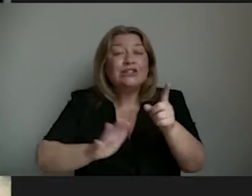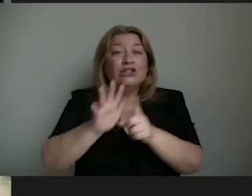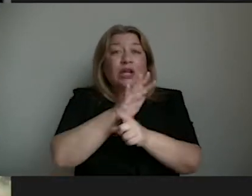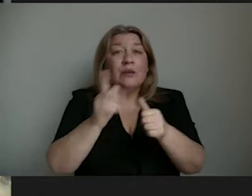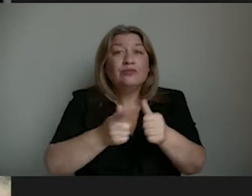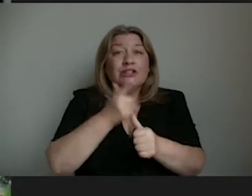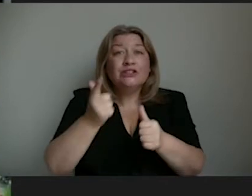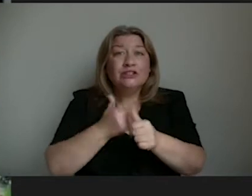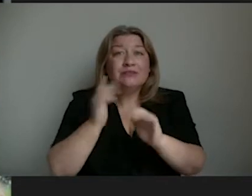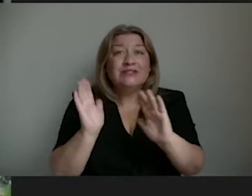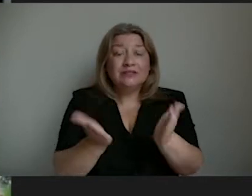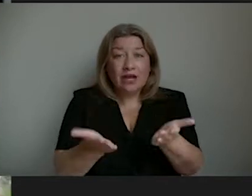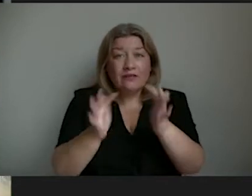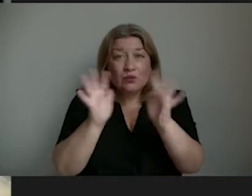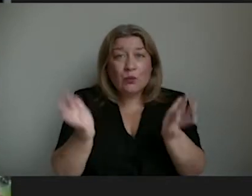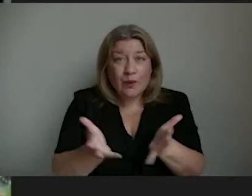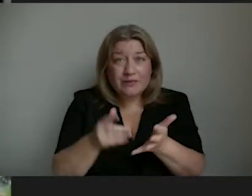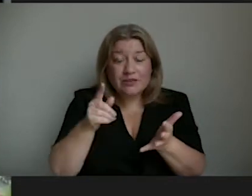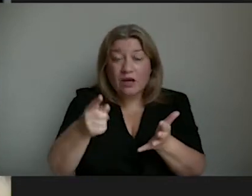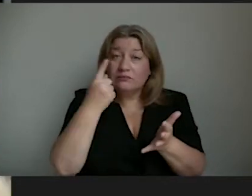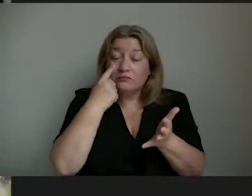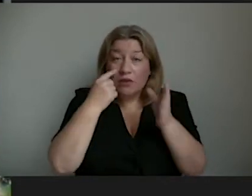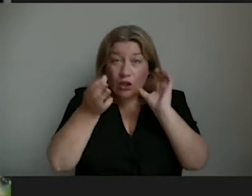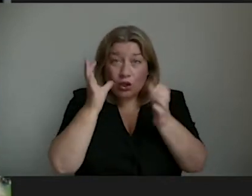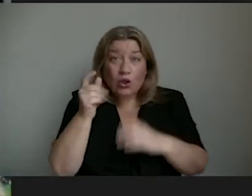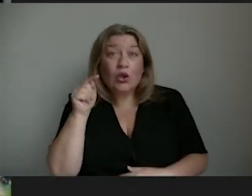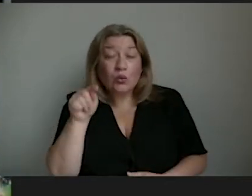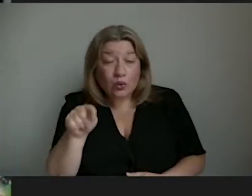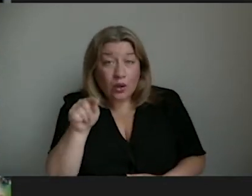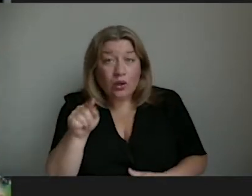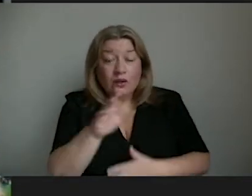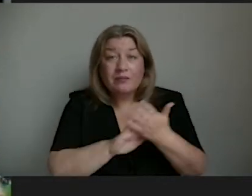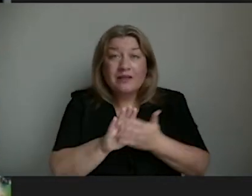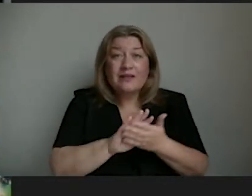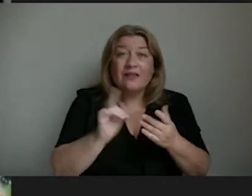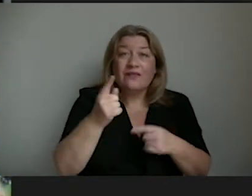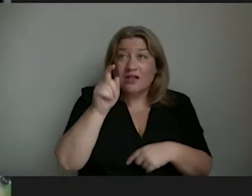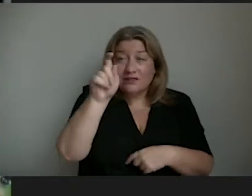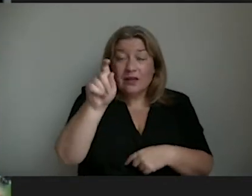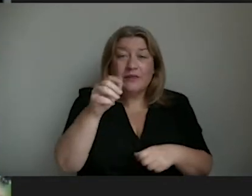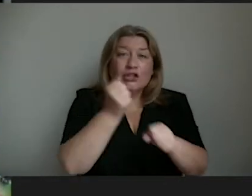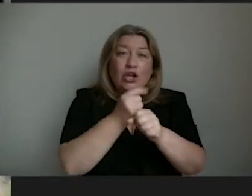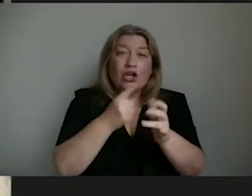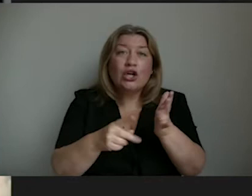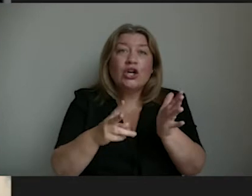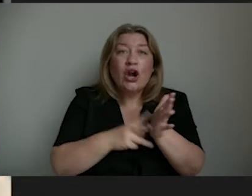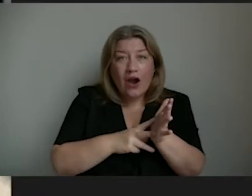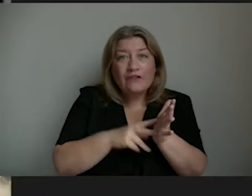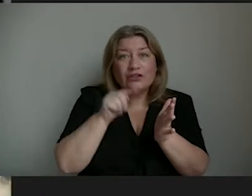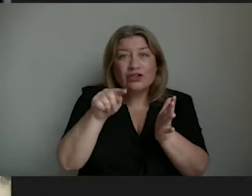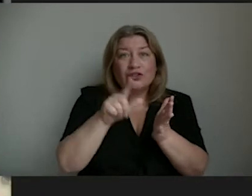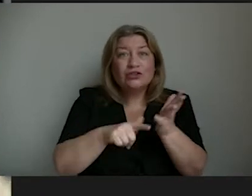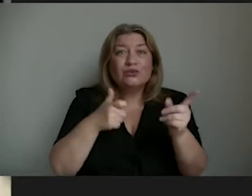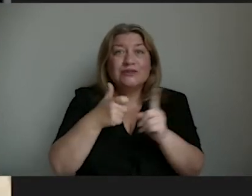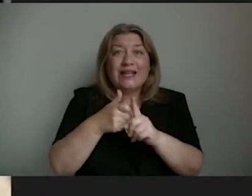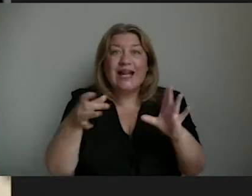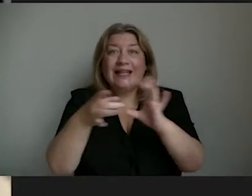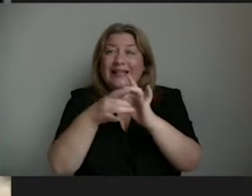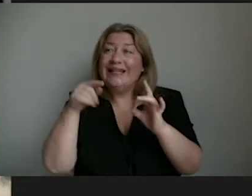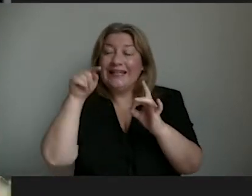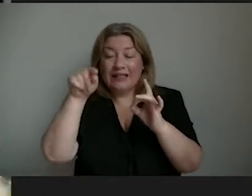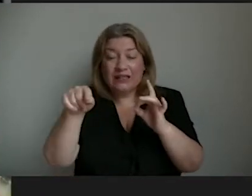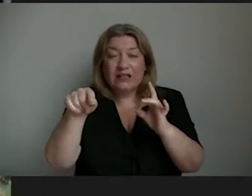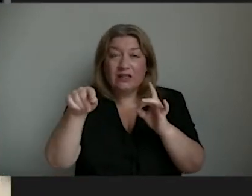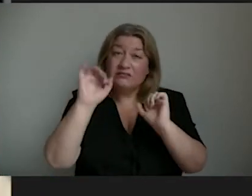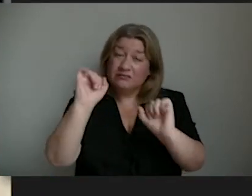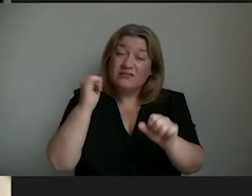Apprenticeship Service website as well. So if you just Google find an apprenticeship, it is the first tab gov.uk link